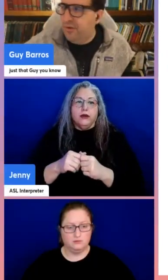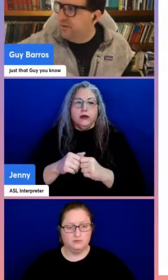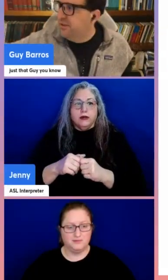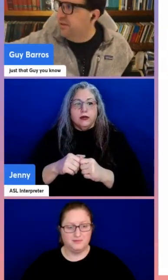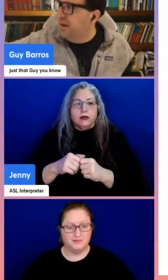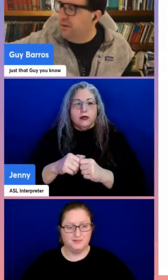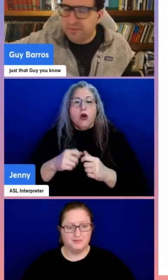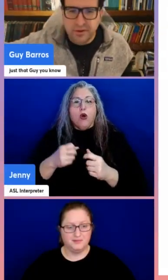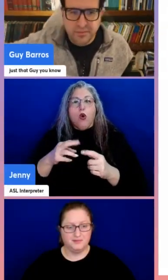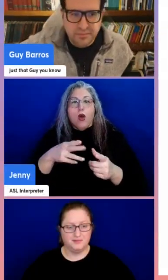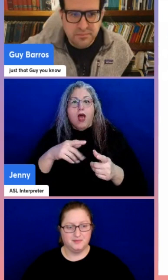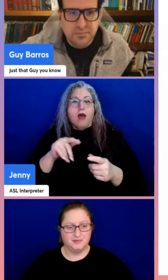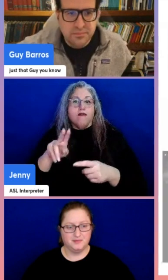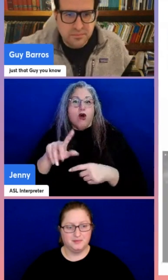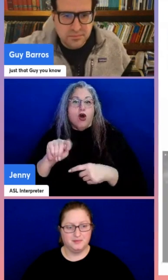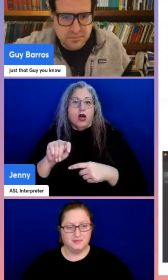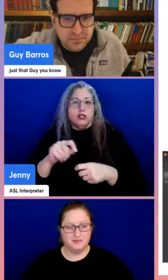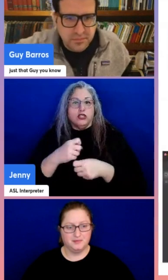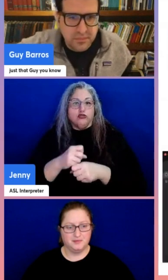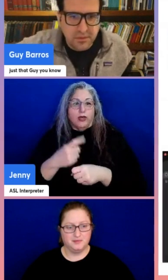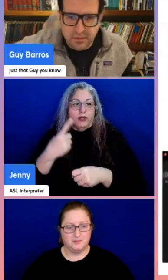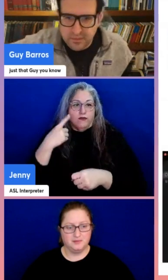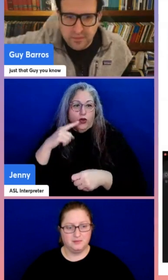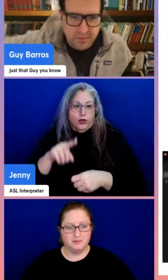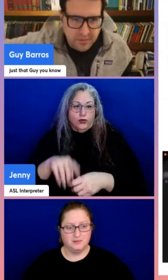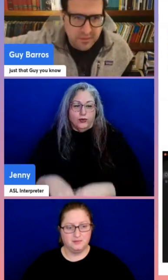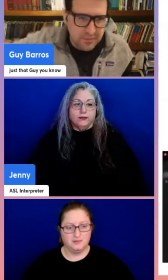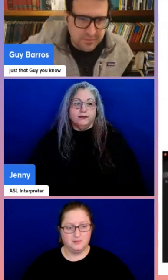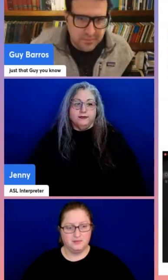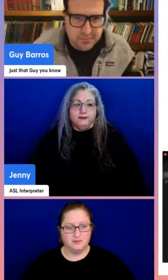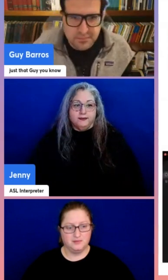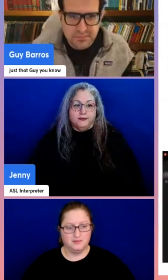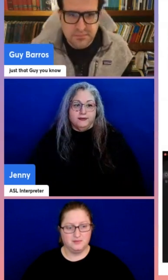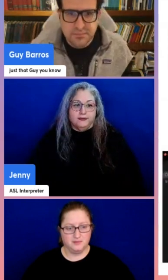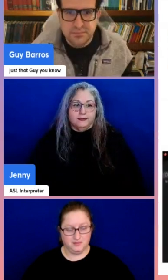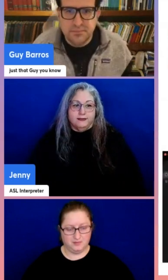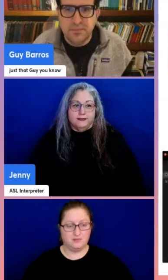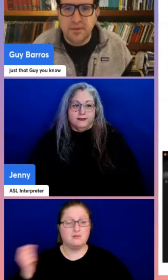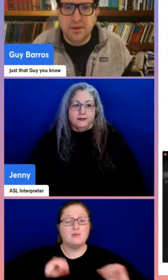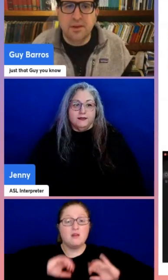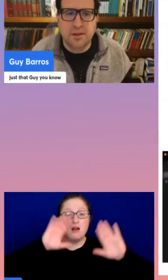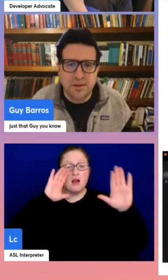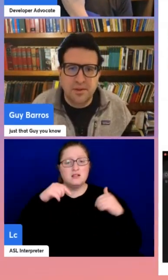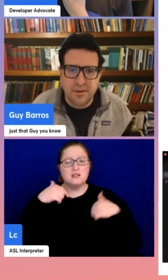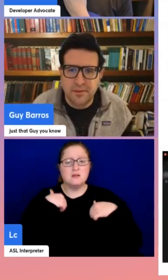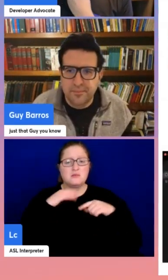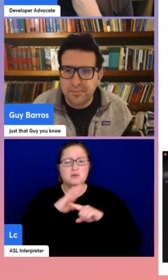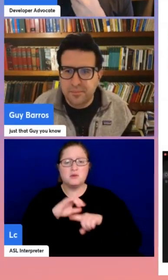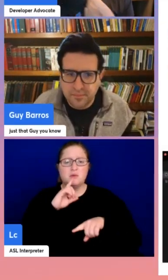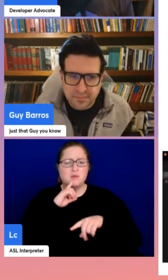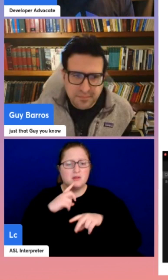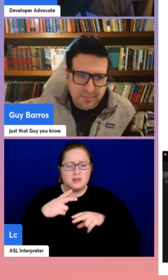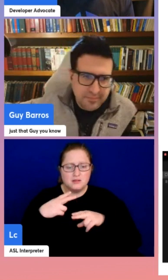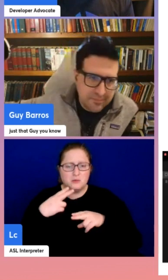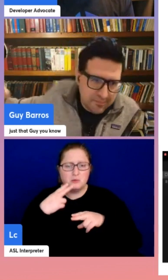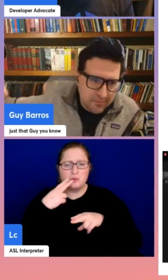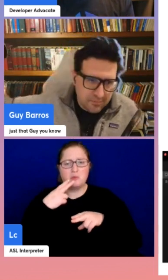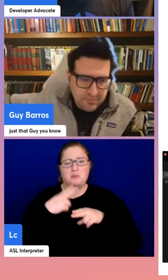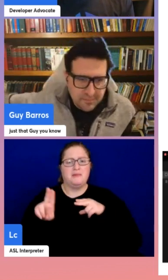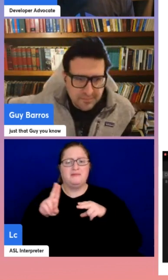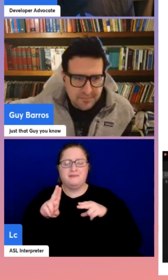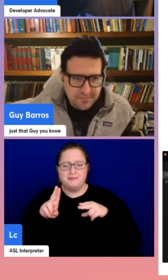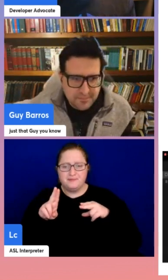or have Vault generated for you. Awesome. And I'm kind of like just showing a quick sort of topology here, but